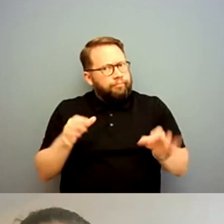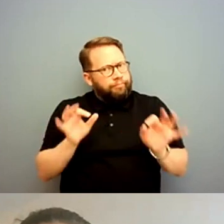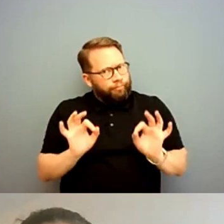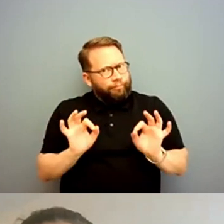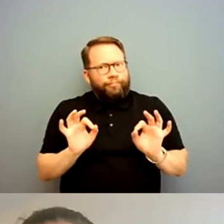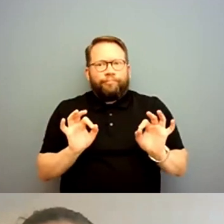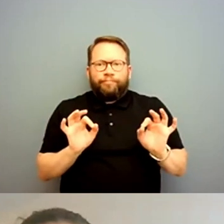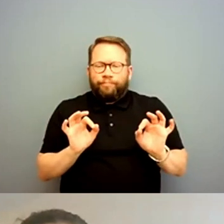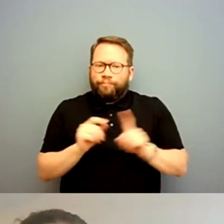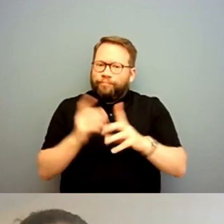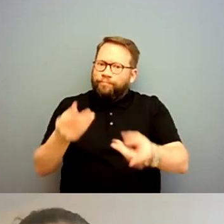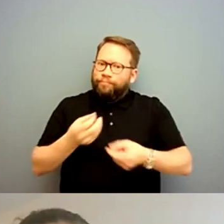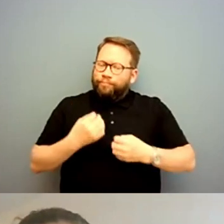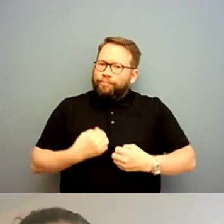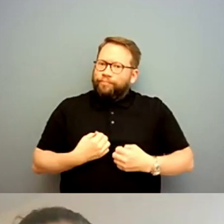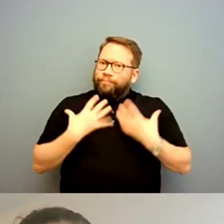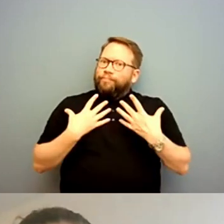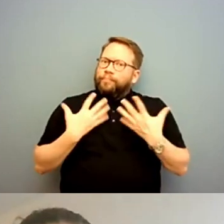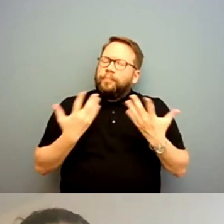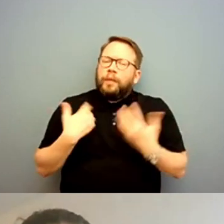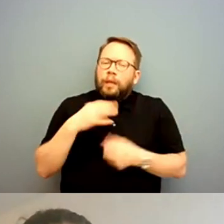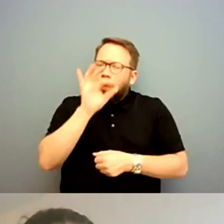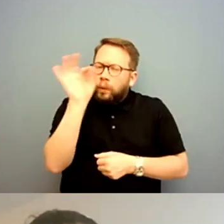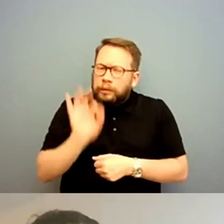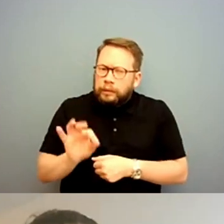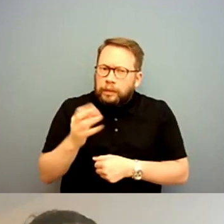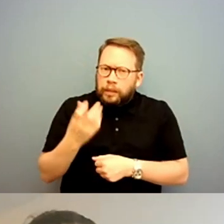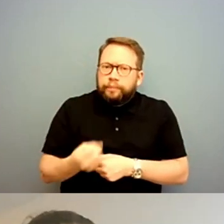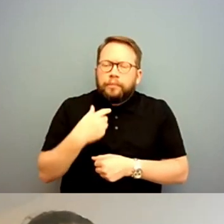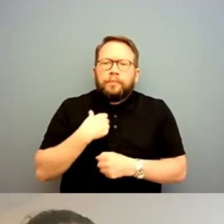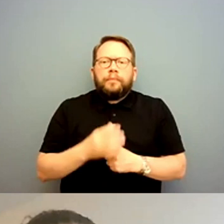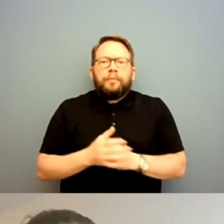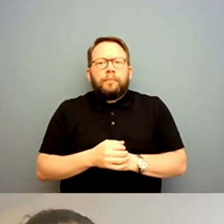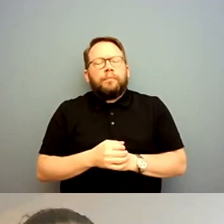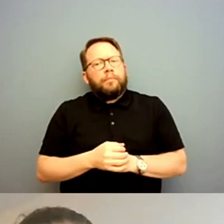if you could tell us some more about the convention on